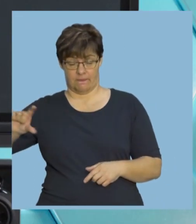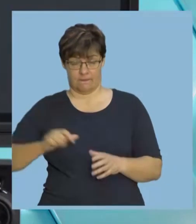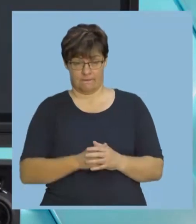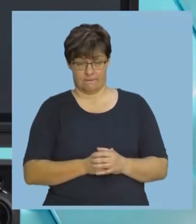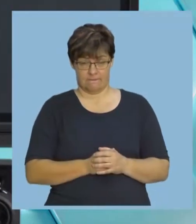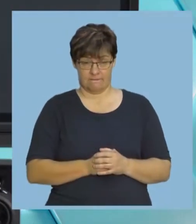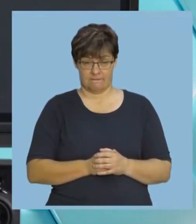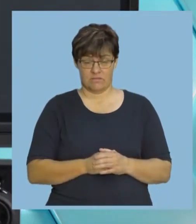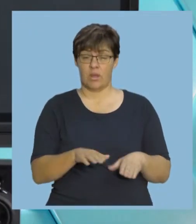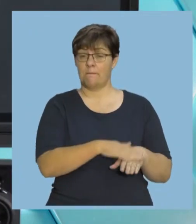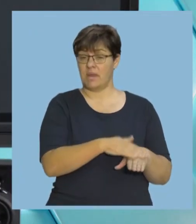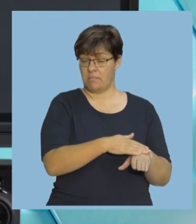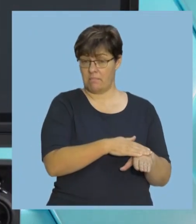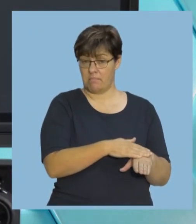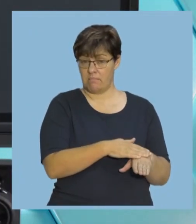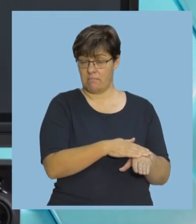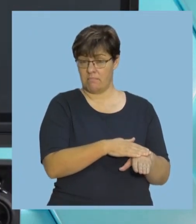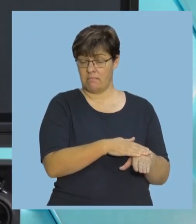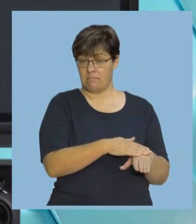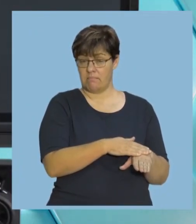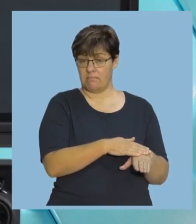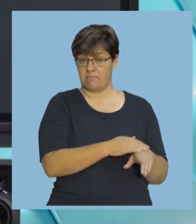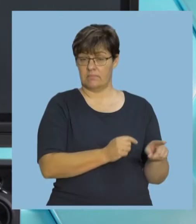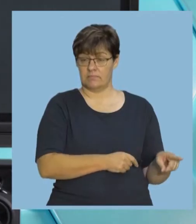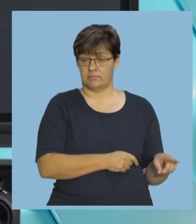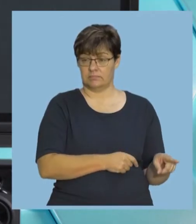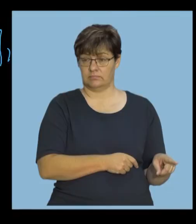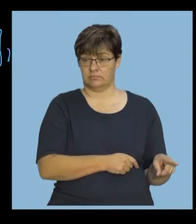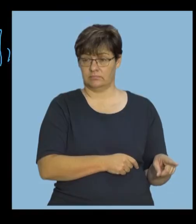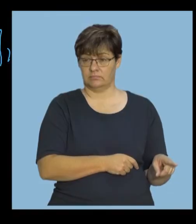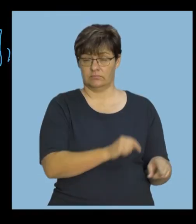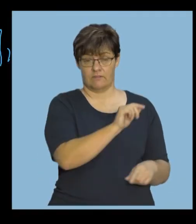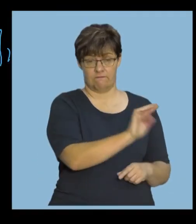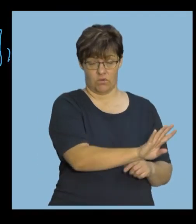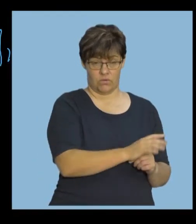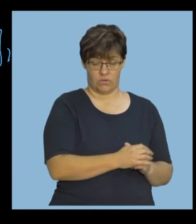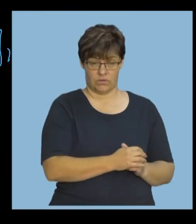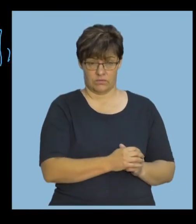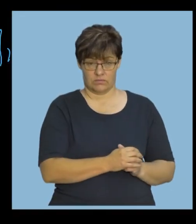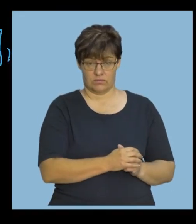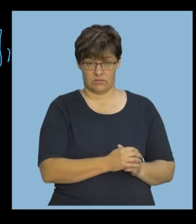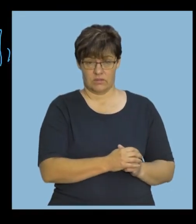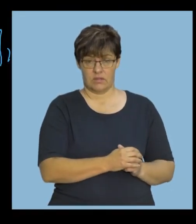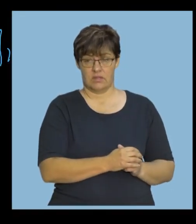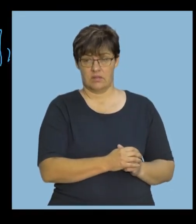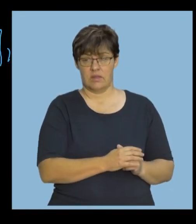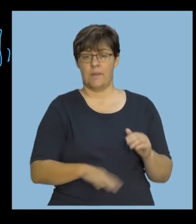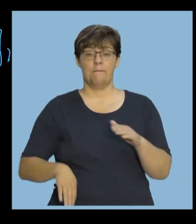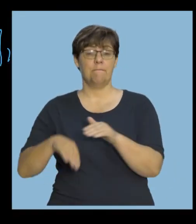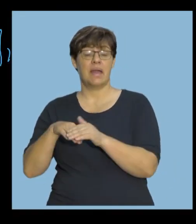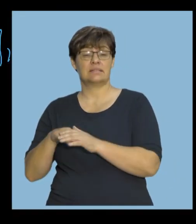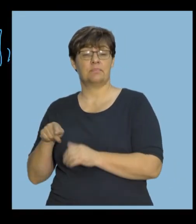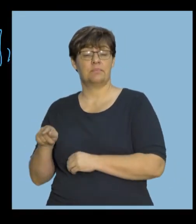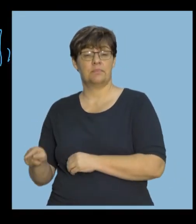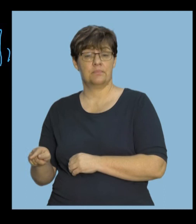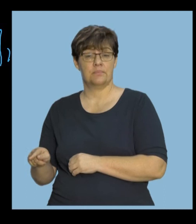from the smallest to the highest. So the minimum value, we start with our min, which is 4. That's